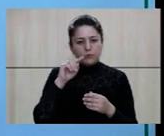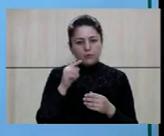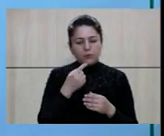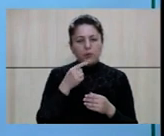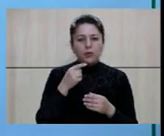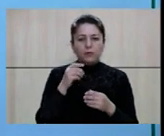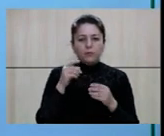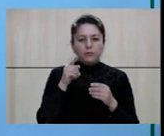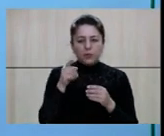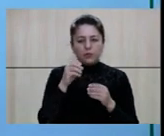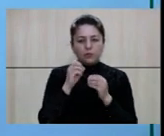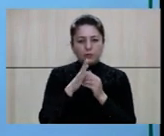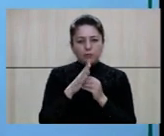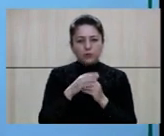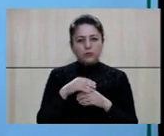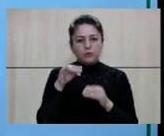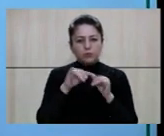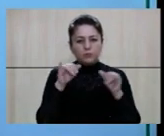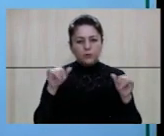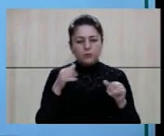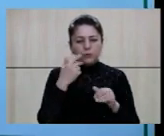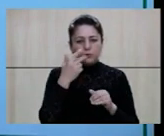1.1415 ni ko'paytiramiz